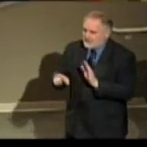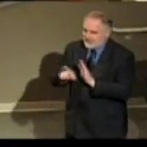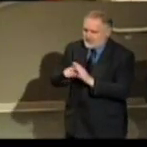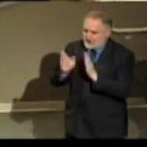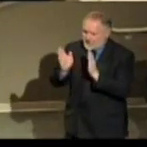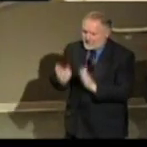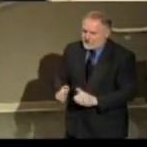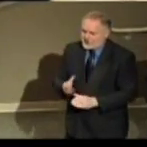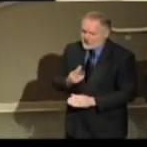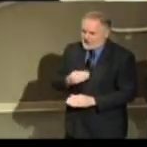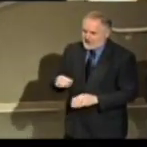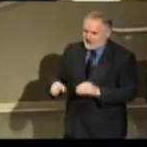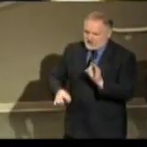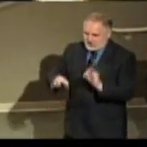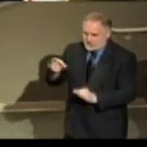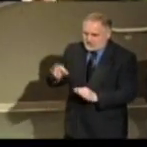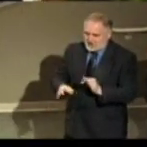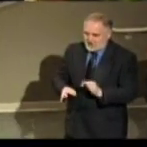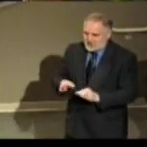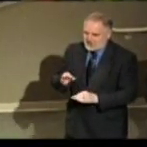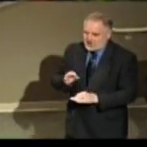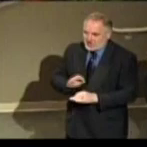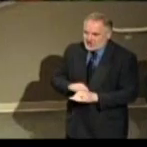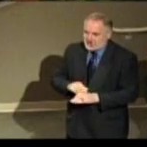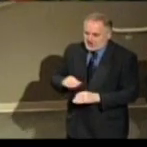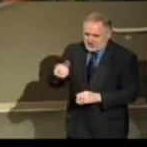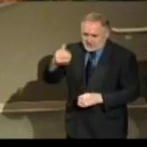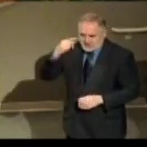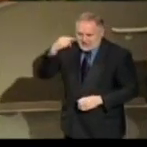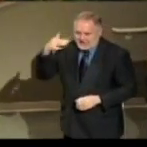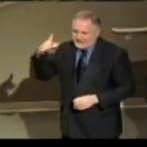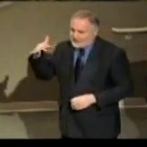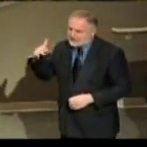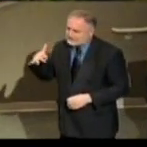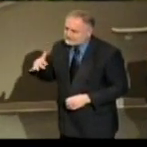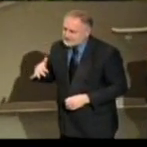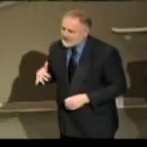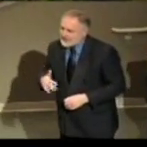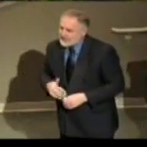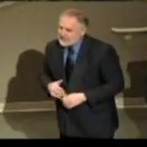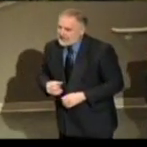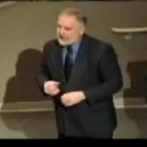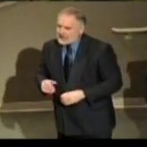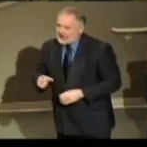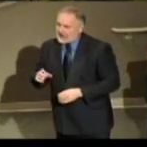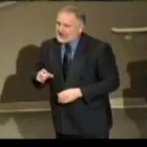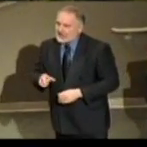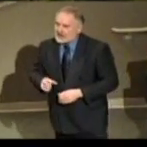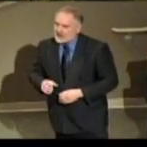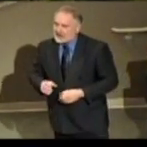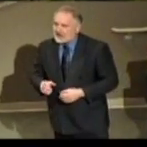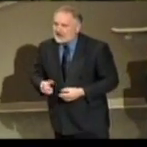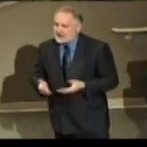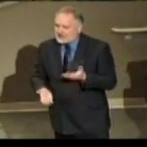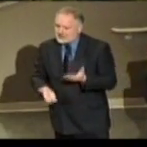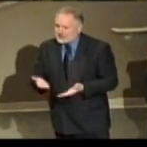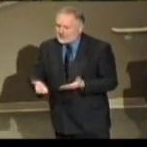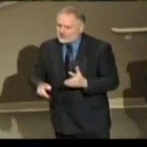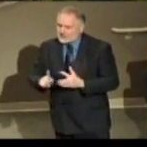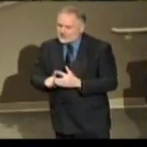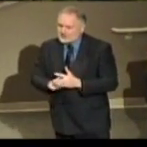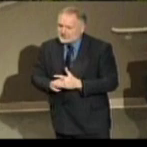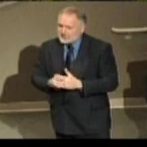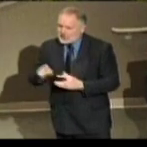and a judge on the West Coast, and service is going to start at 7 o'clock that night, and now it's going on 6:30,